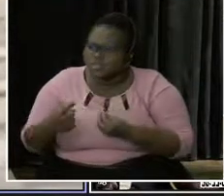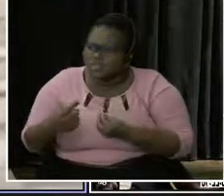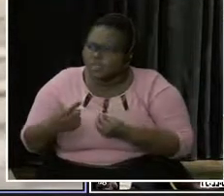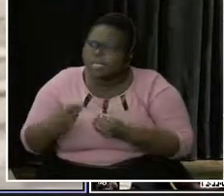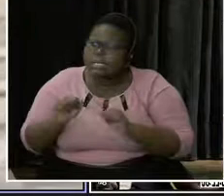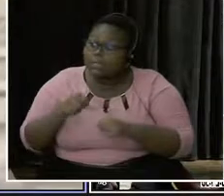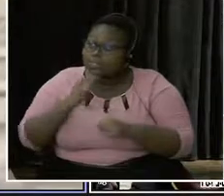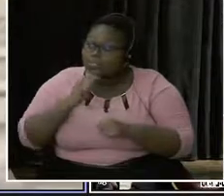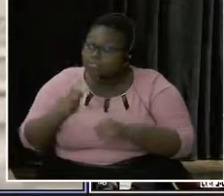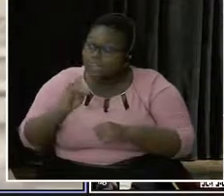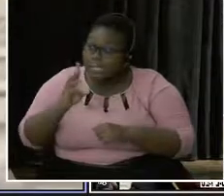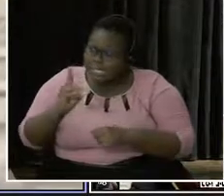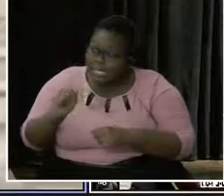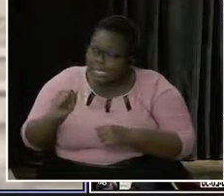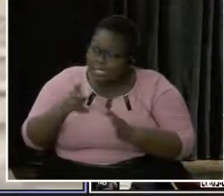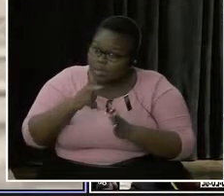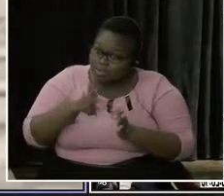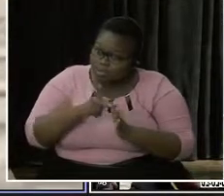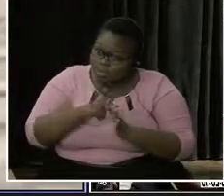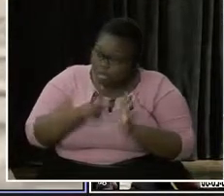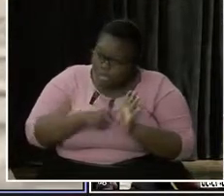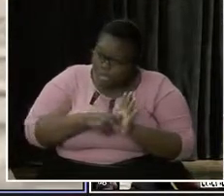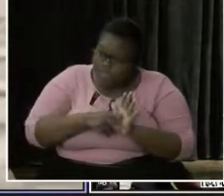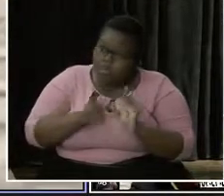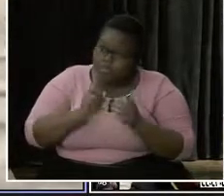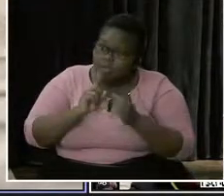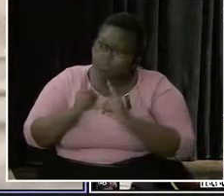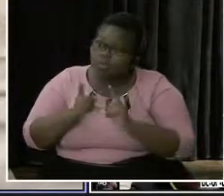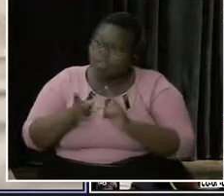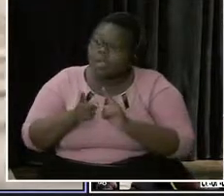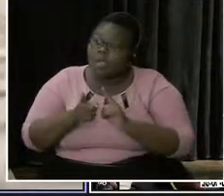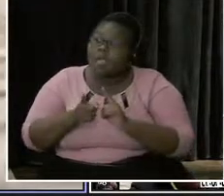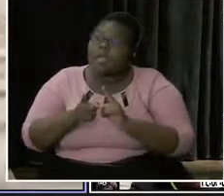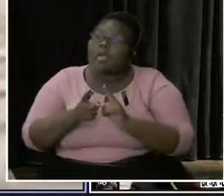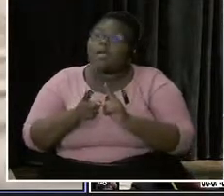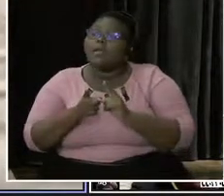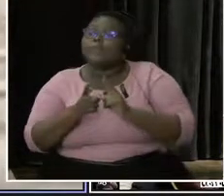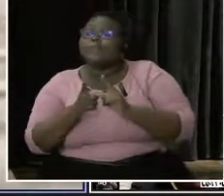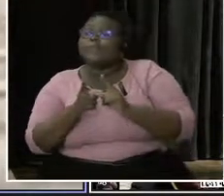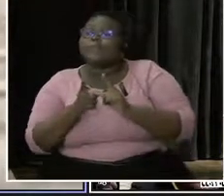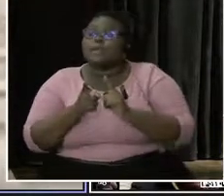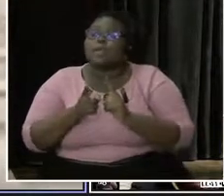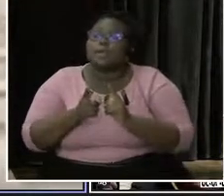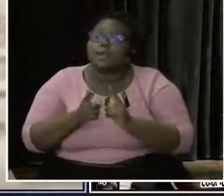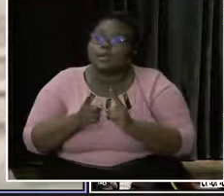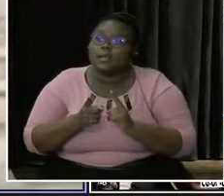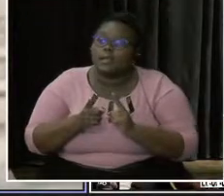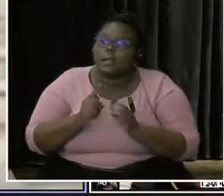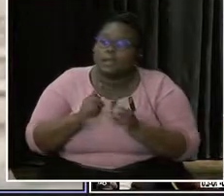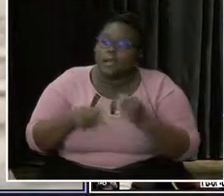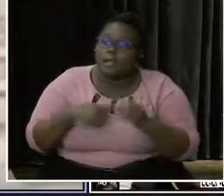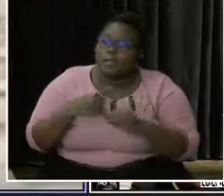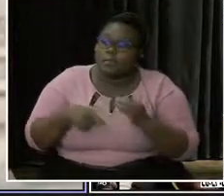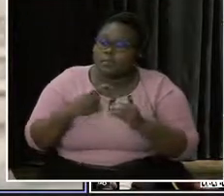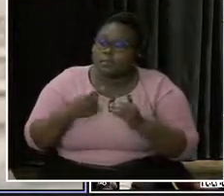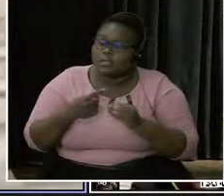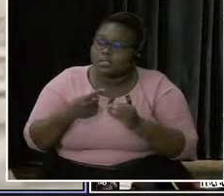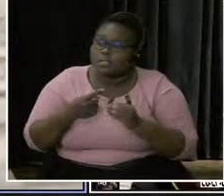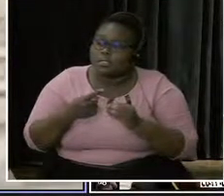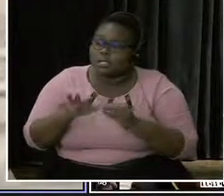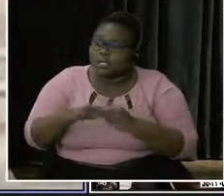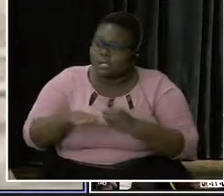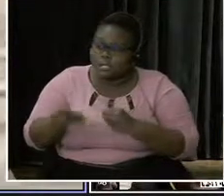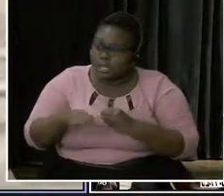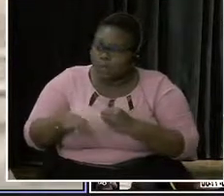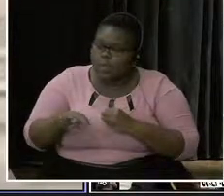Madam Speaker, that they only speak for areas of where Indian people live and where white people live. That is a DA policy. Councillor Graham.